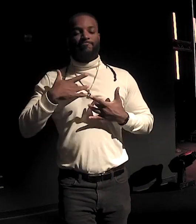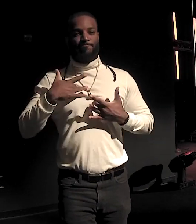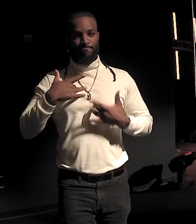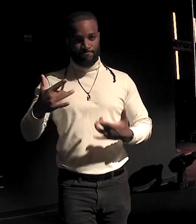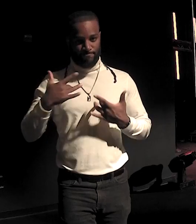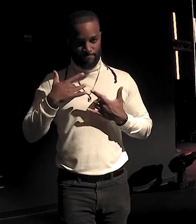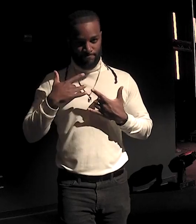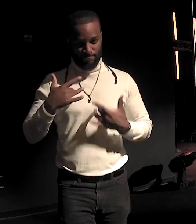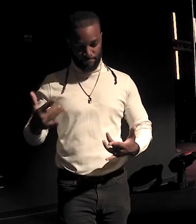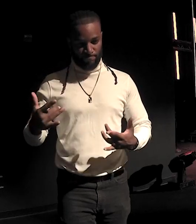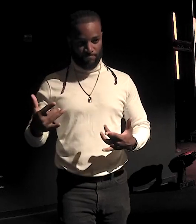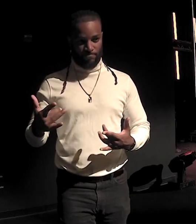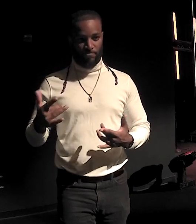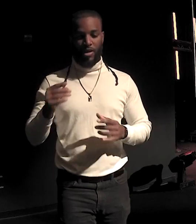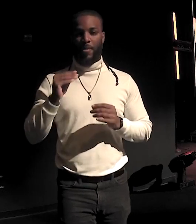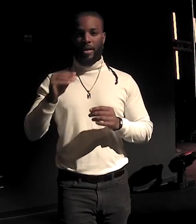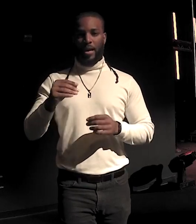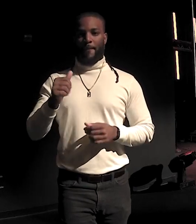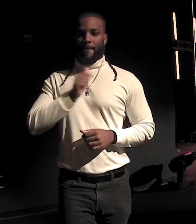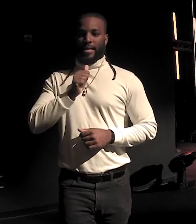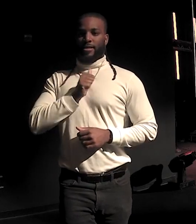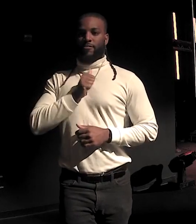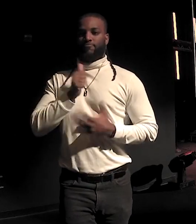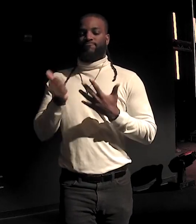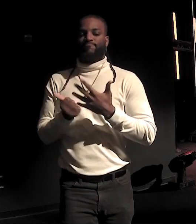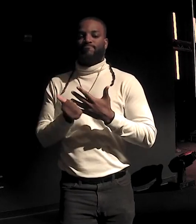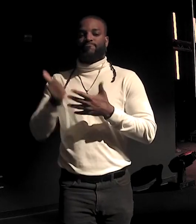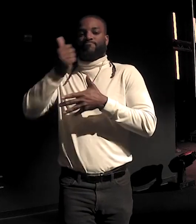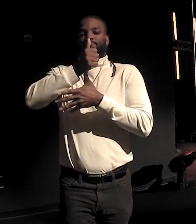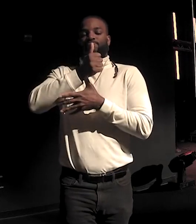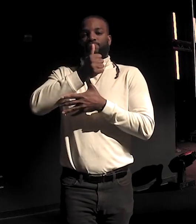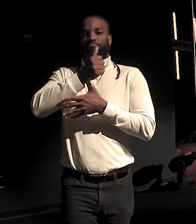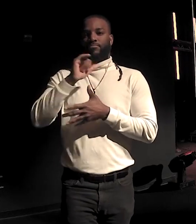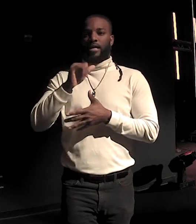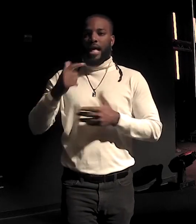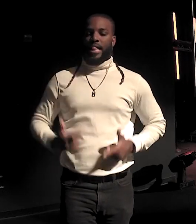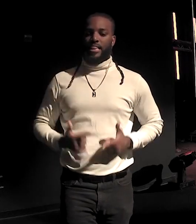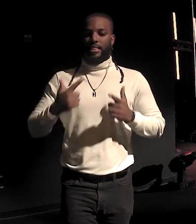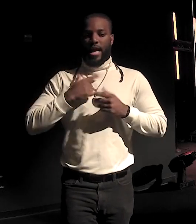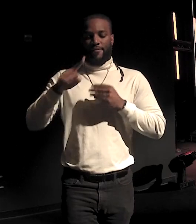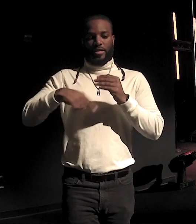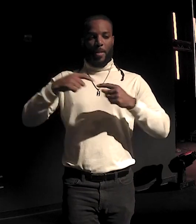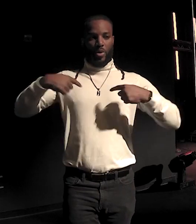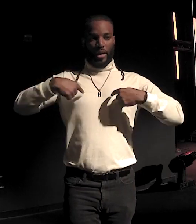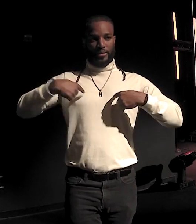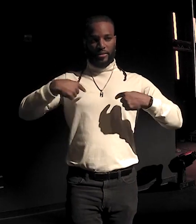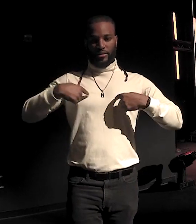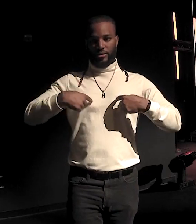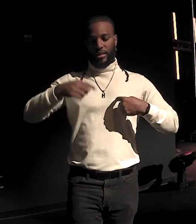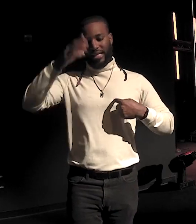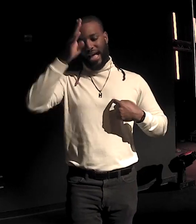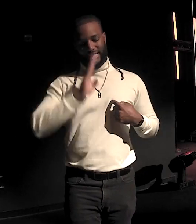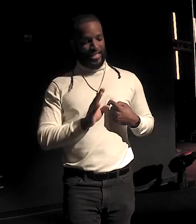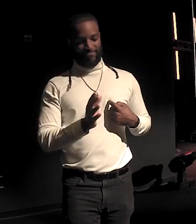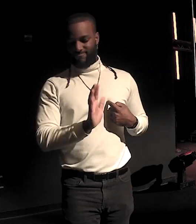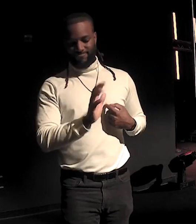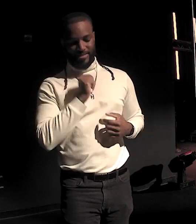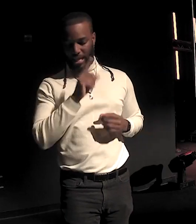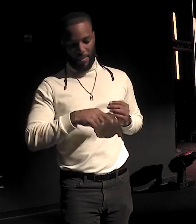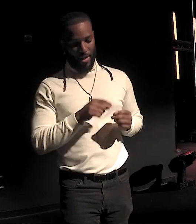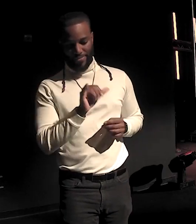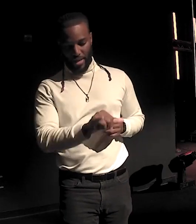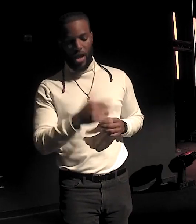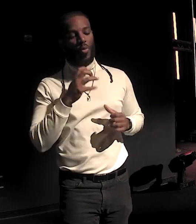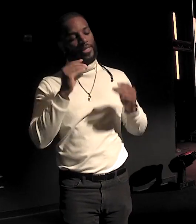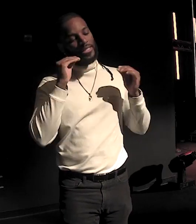tendency to put ourselves at the center, as if life is all about us. And he's like, actually, it's not about that.